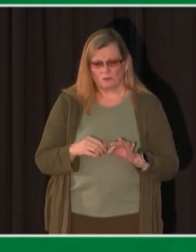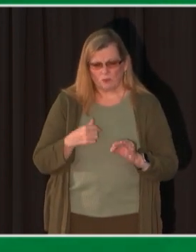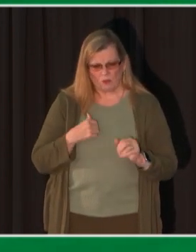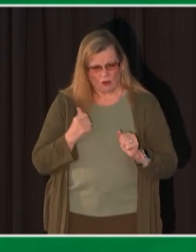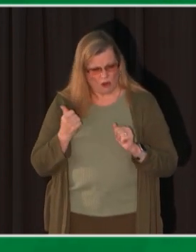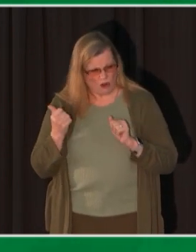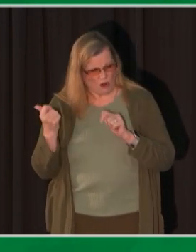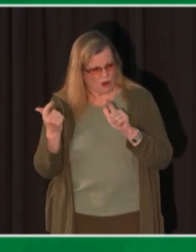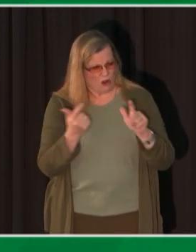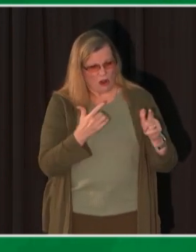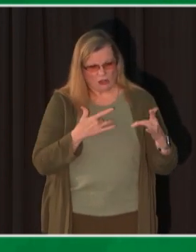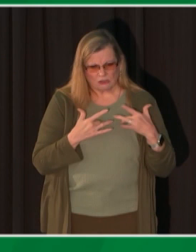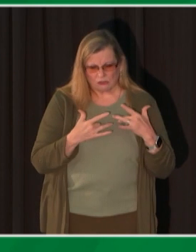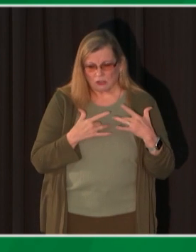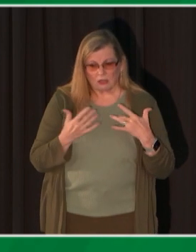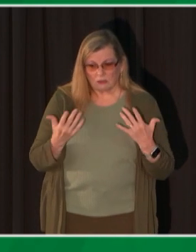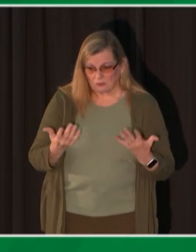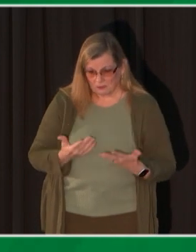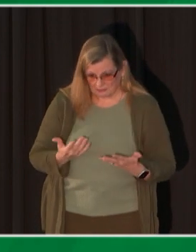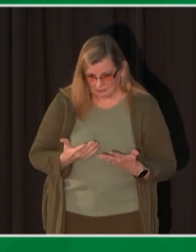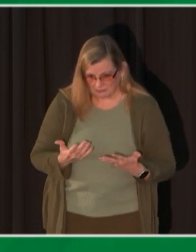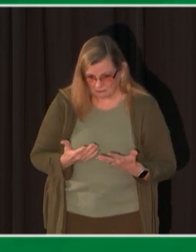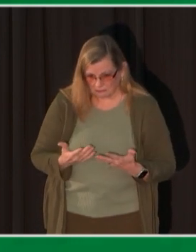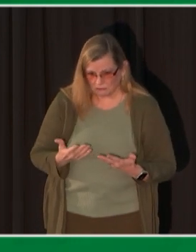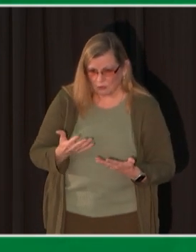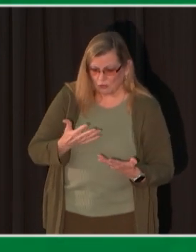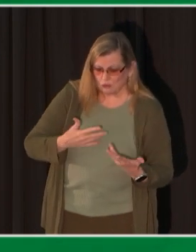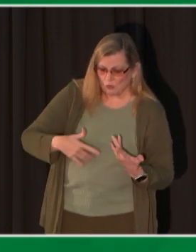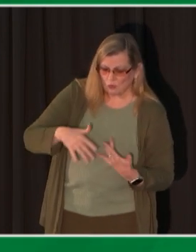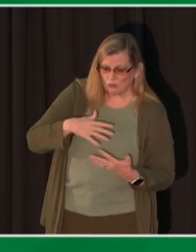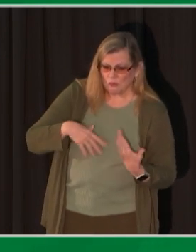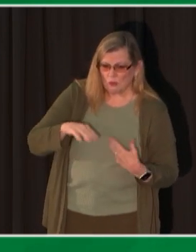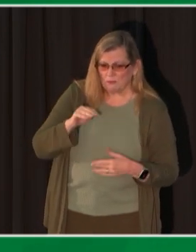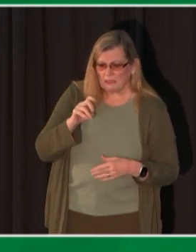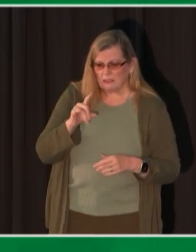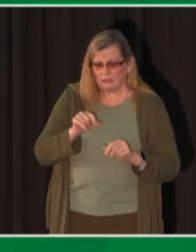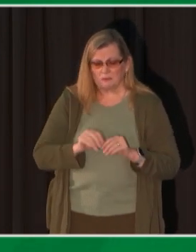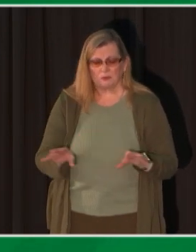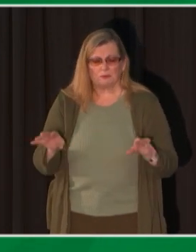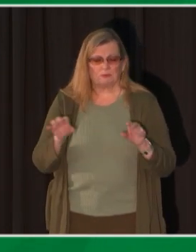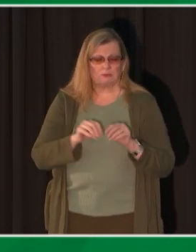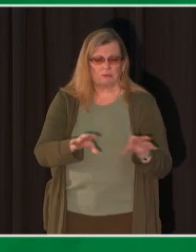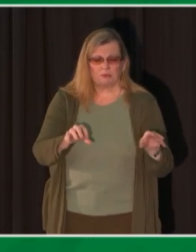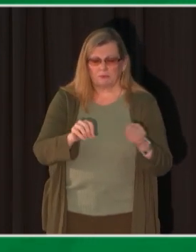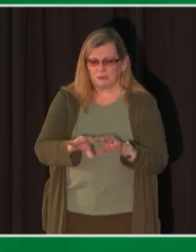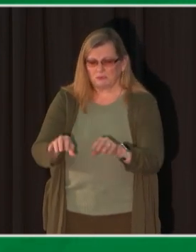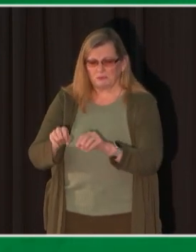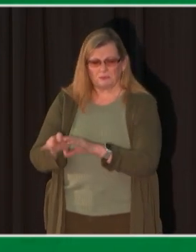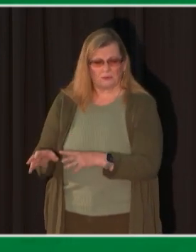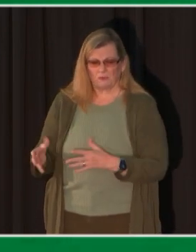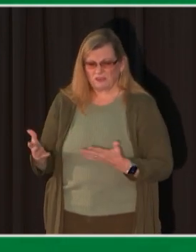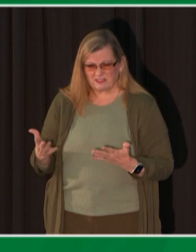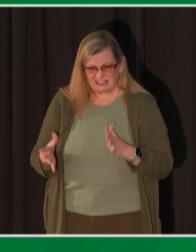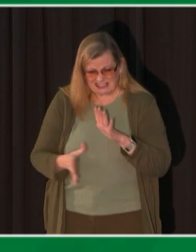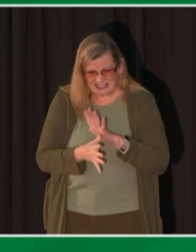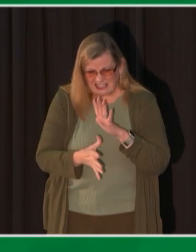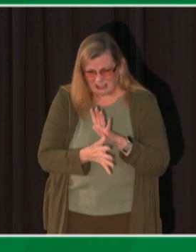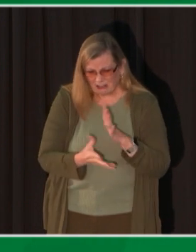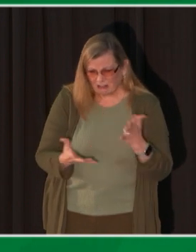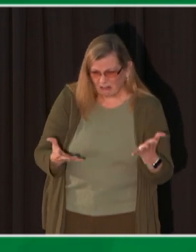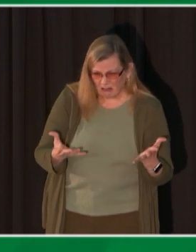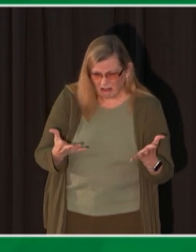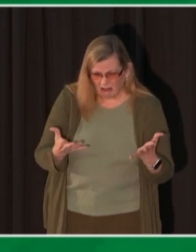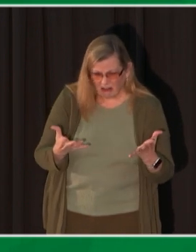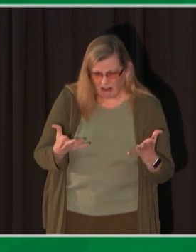about over social media, and that is what this means for 12th graders or graduating